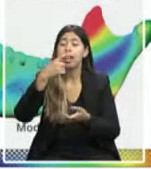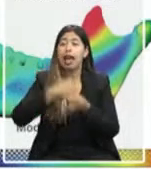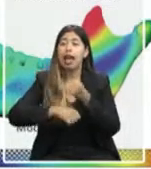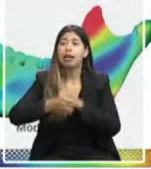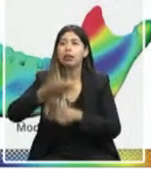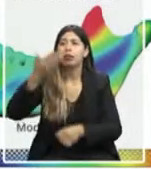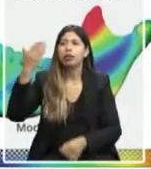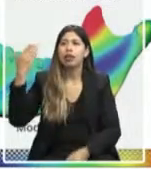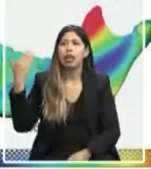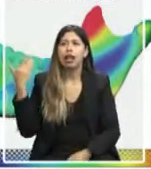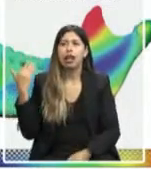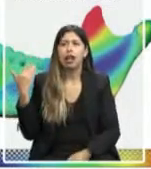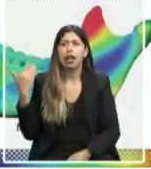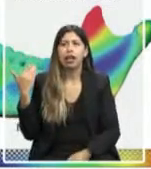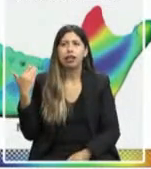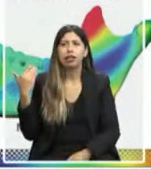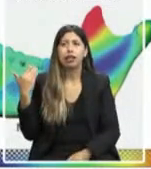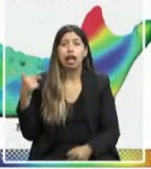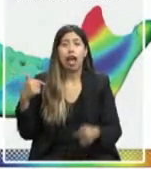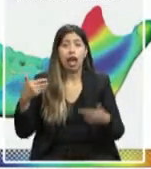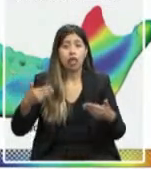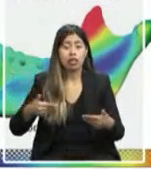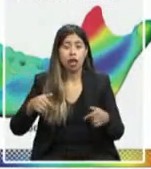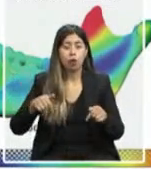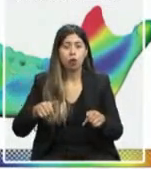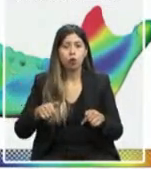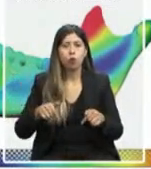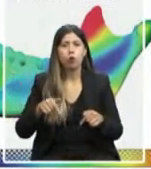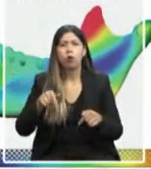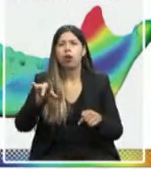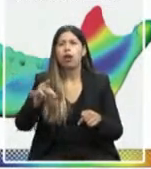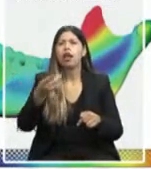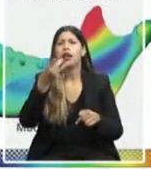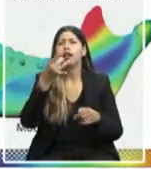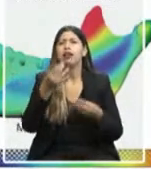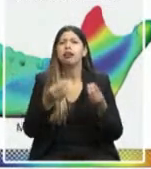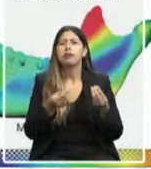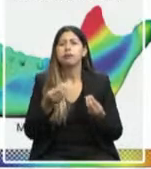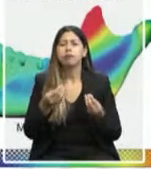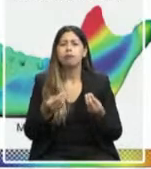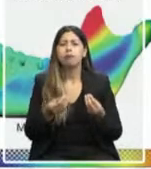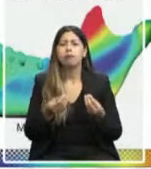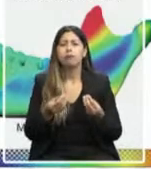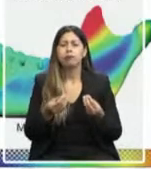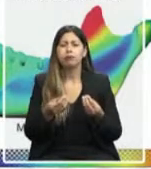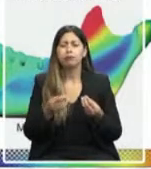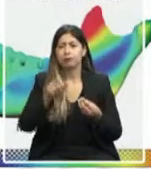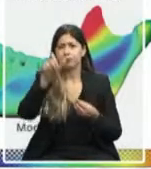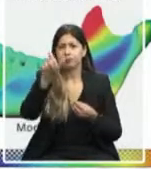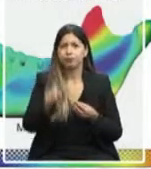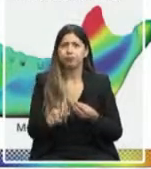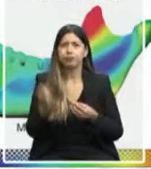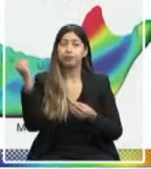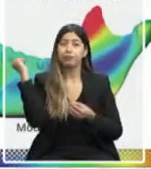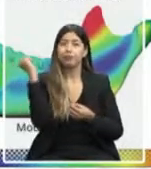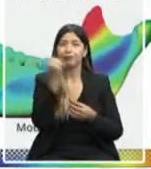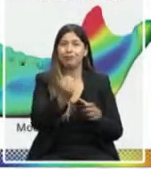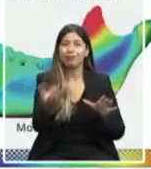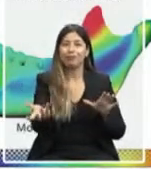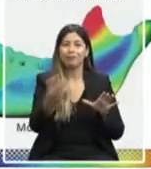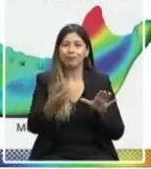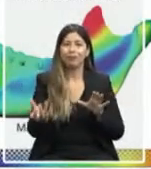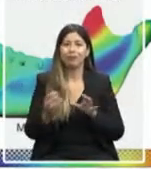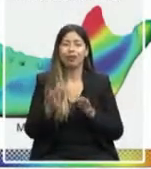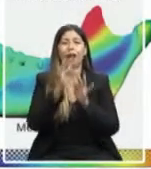times. And what we found out is that hunter-gatherers had a significant different mandibular shape